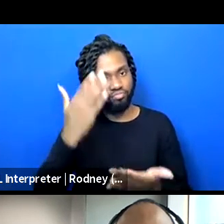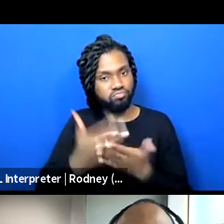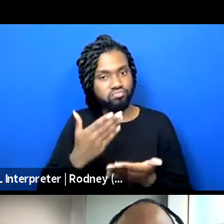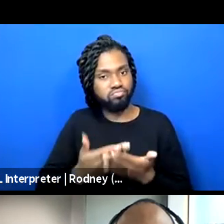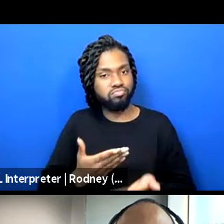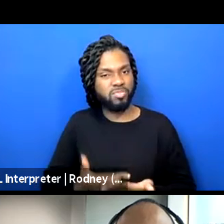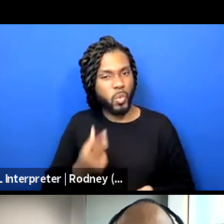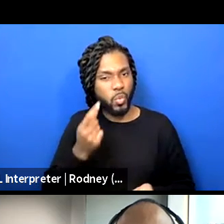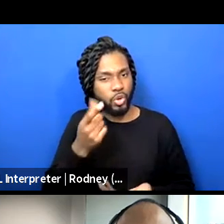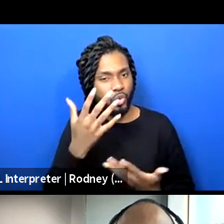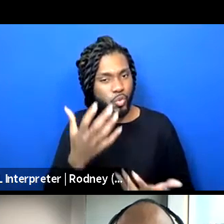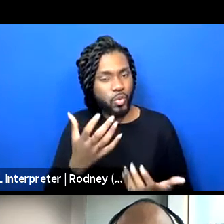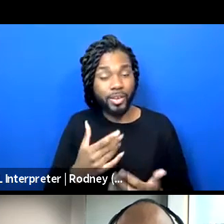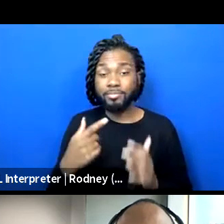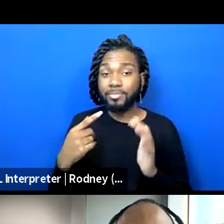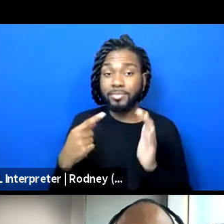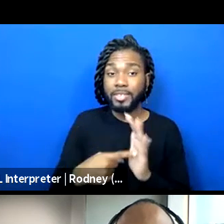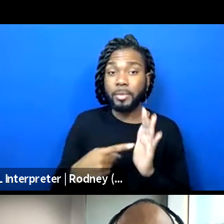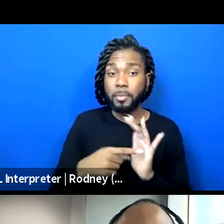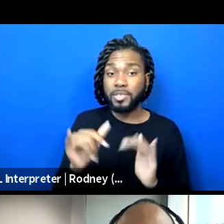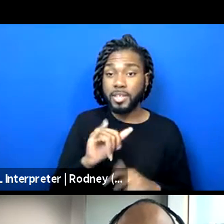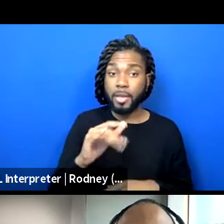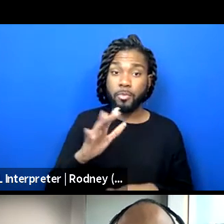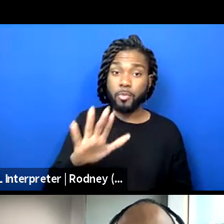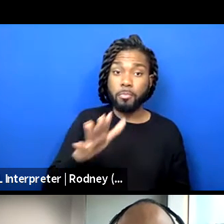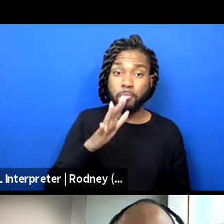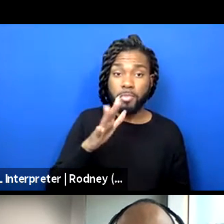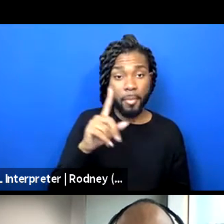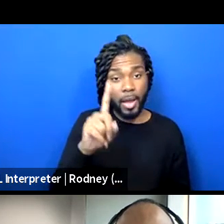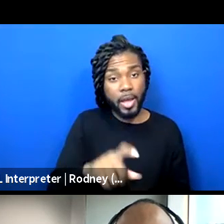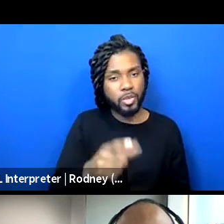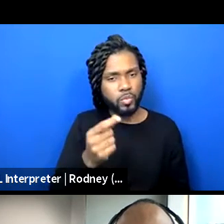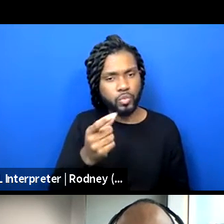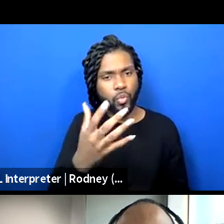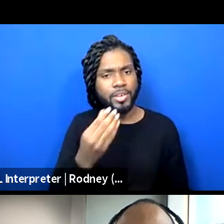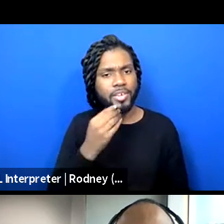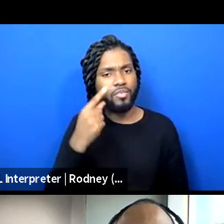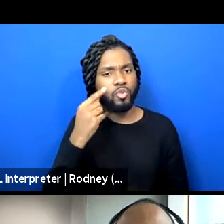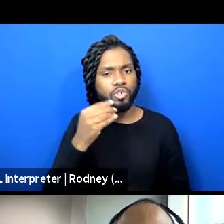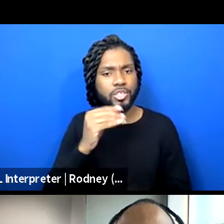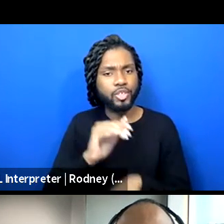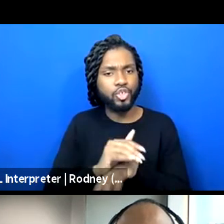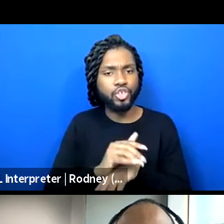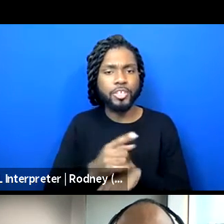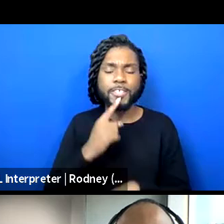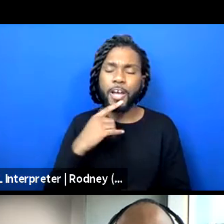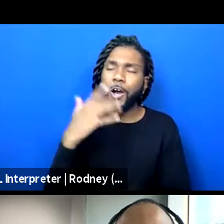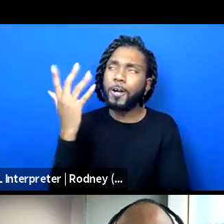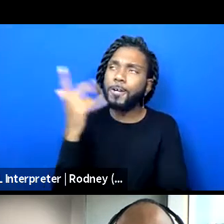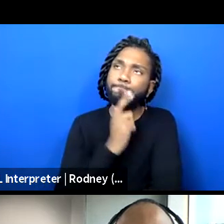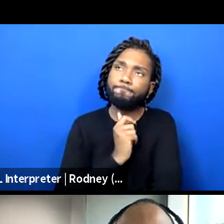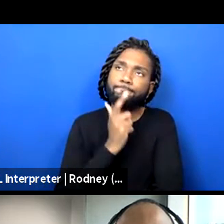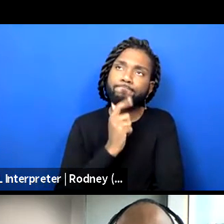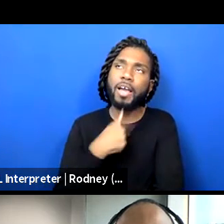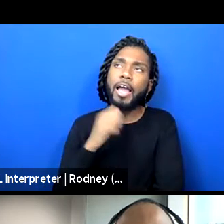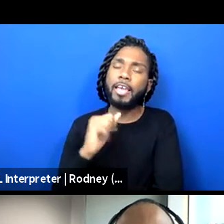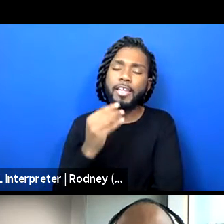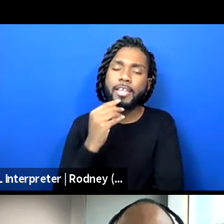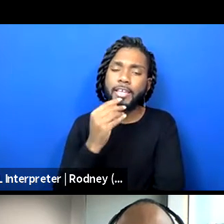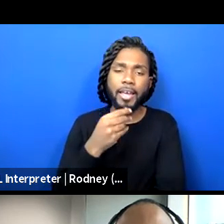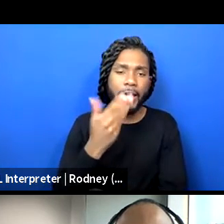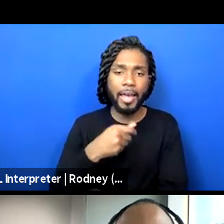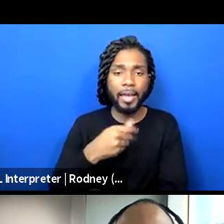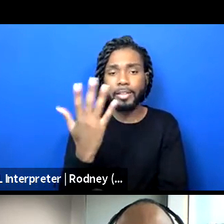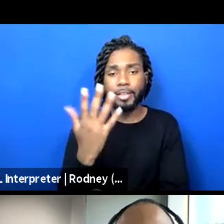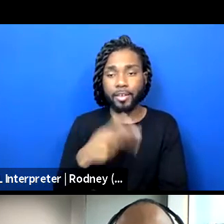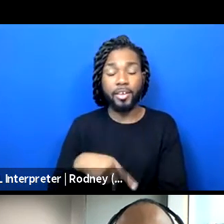So just like when your mom says, you know, what do you want to eat for dinner? You don't go, oh, well, I could eat anything. And she'll be like, all right,